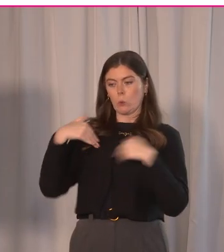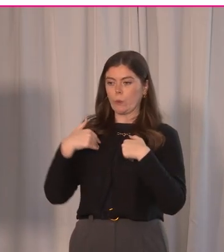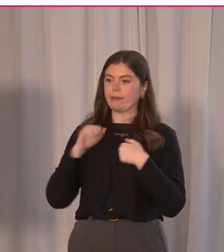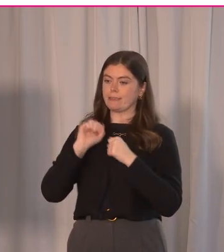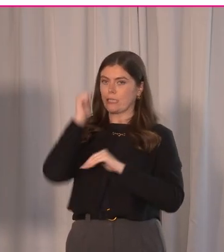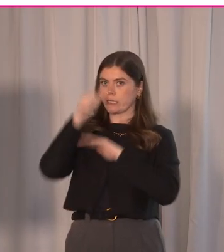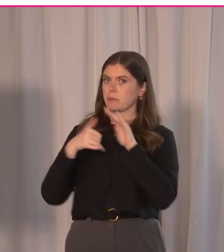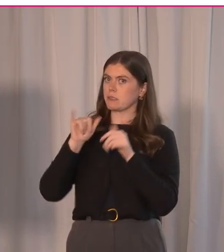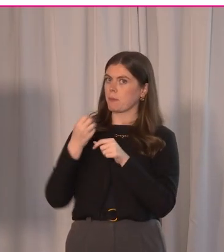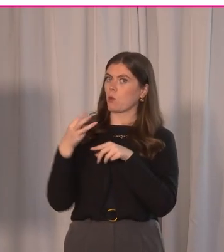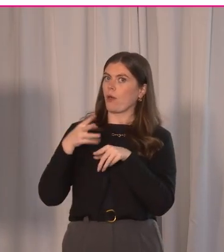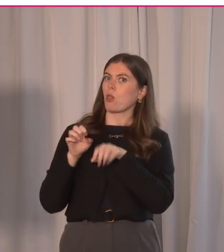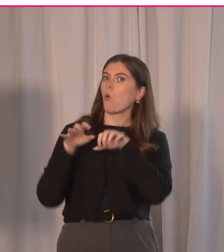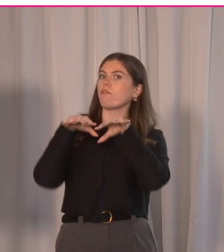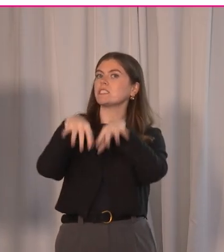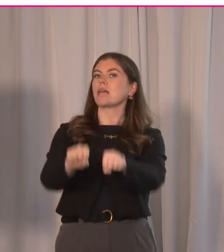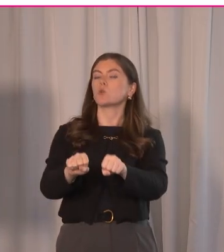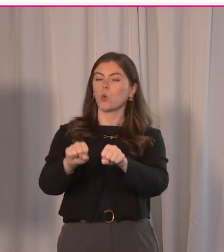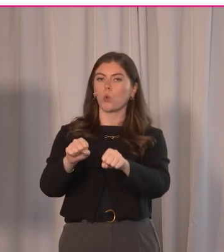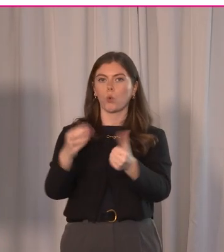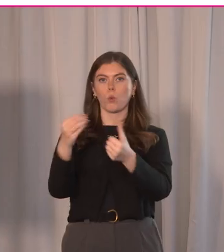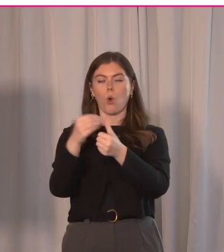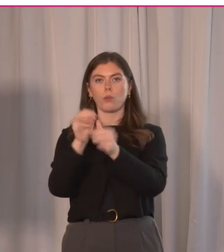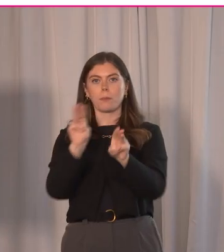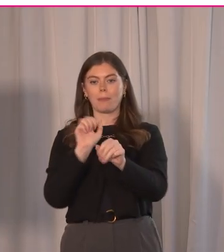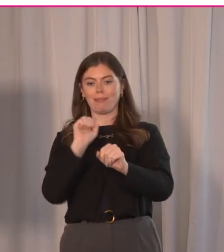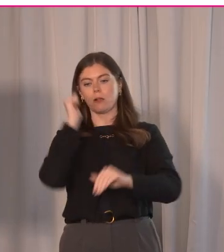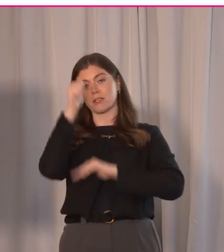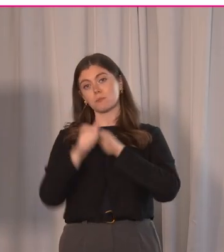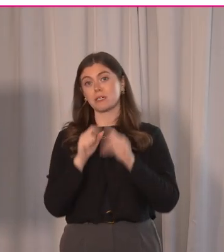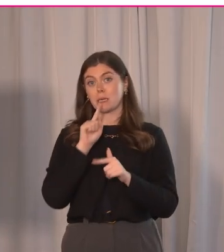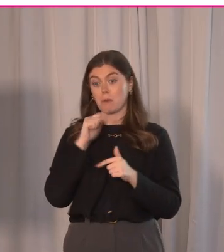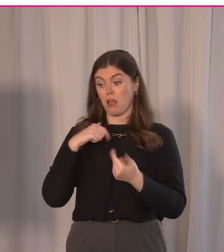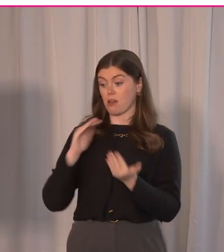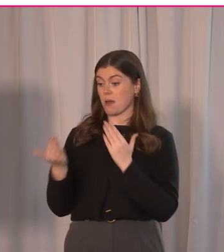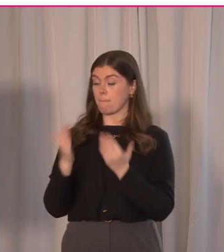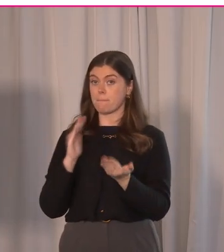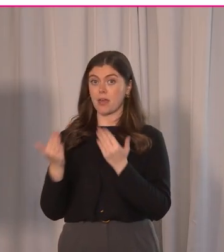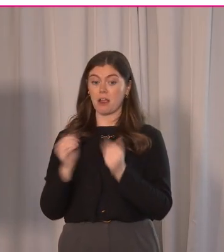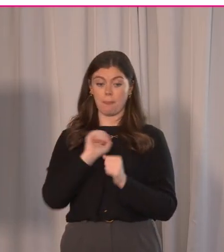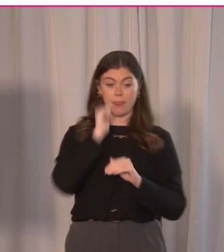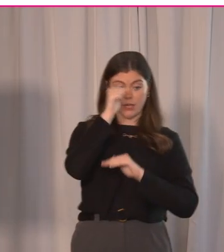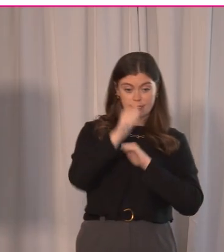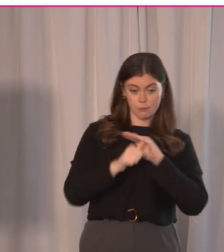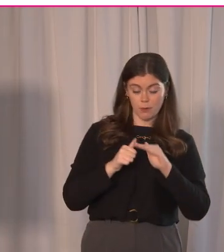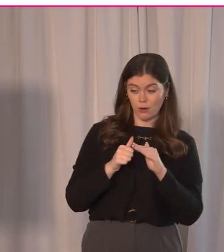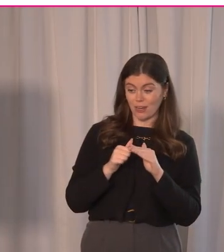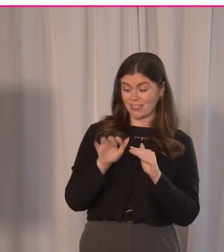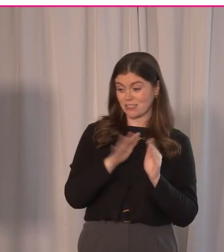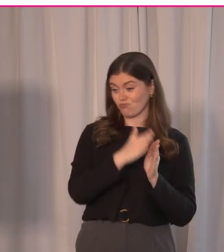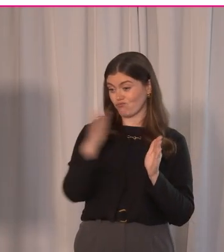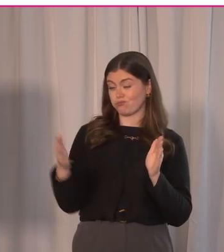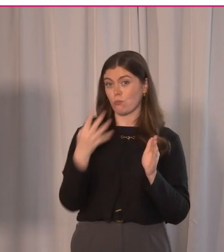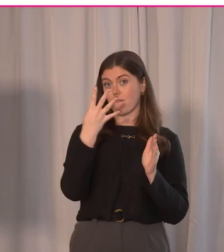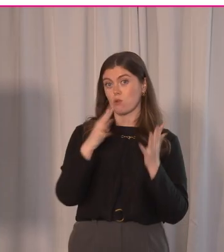experiences of the other women with other conditions, but I compared their experiences across 49